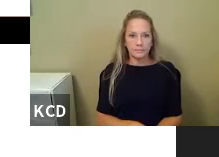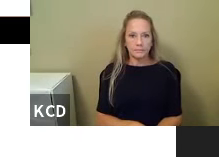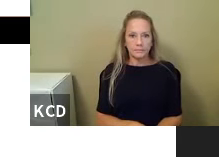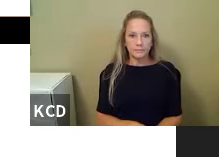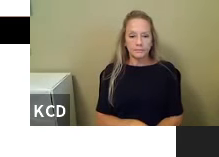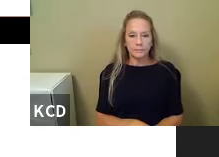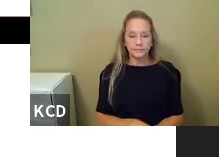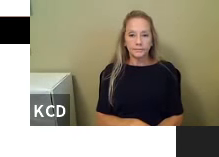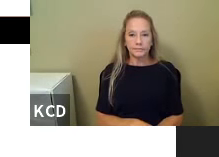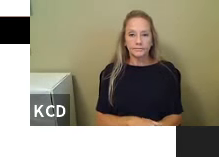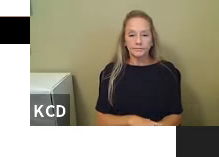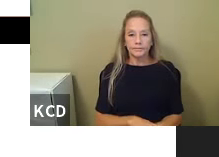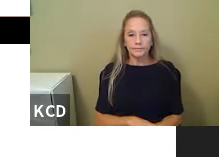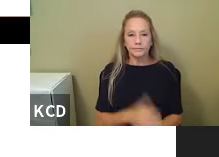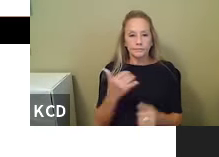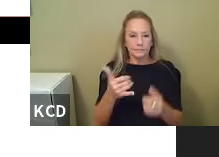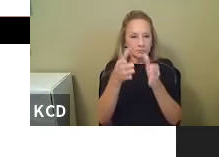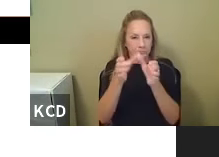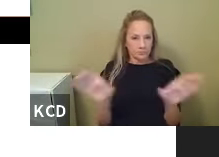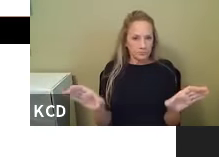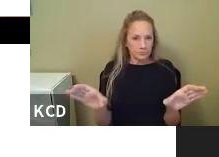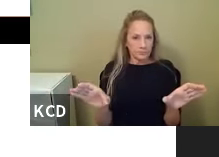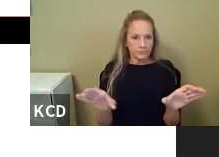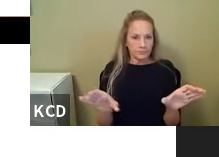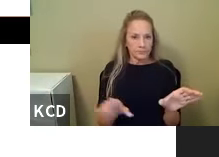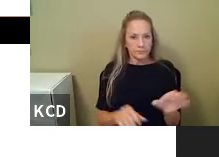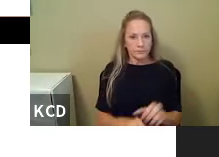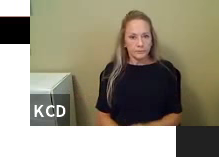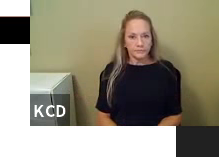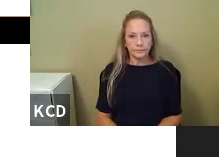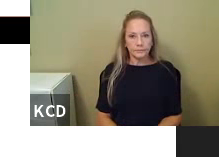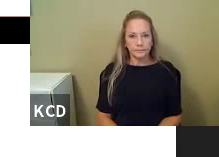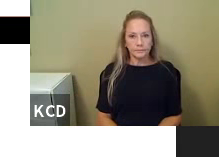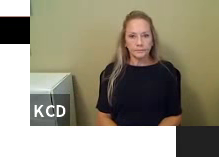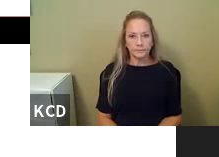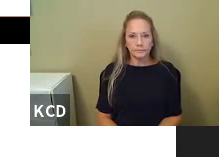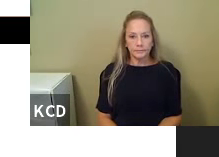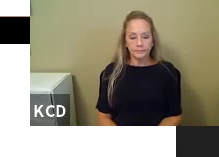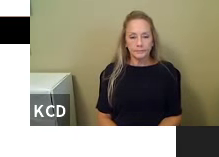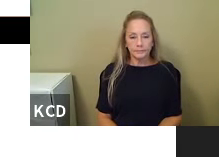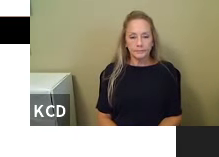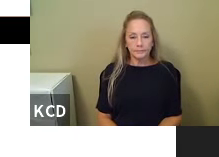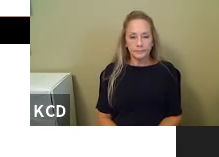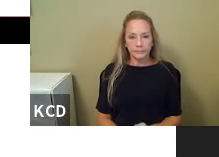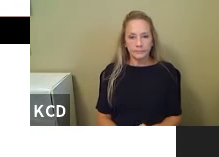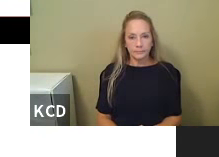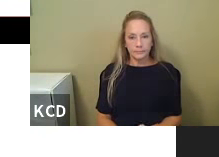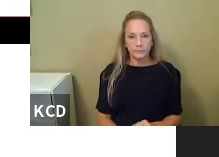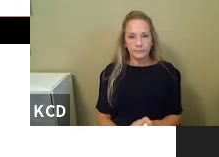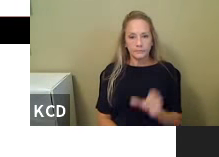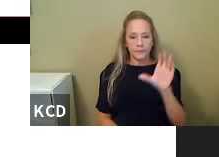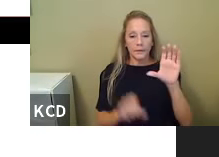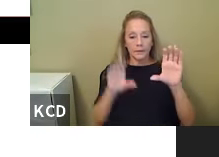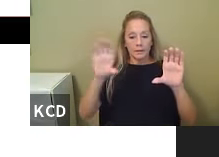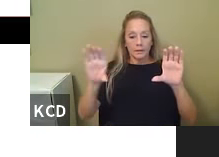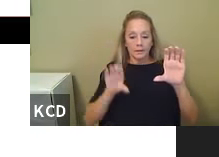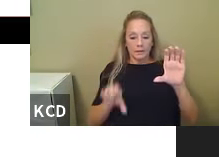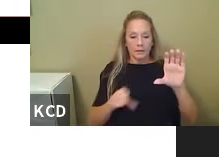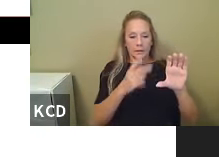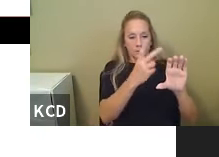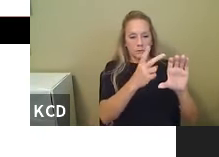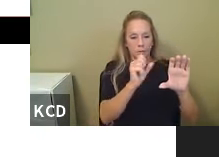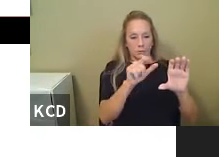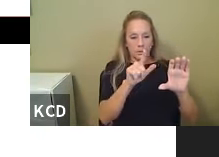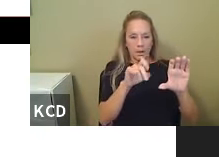So now we're just going to break these down one by one, really with 2 slides each, and I'll kind of refer to my notes as I